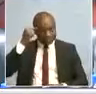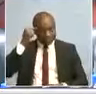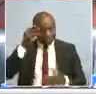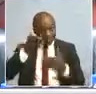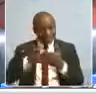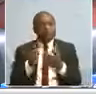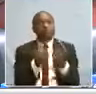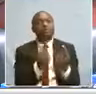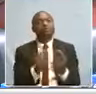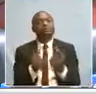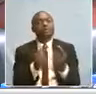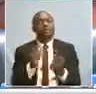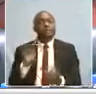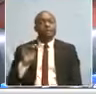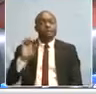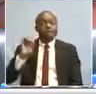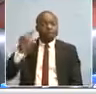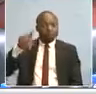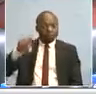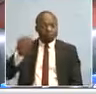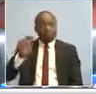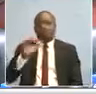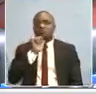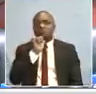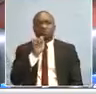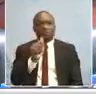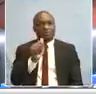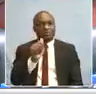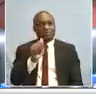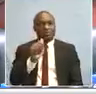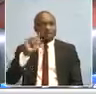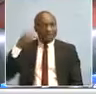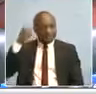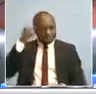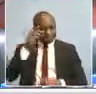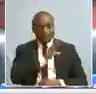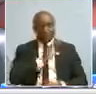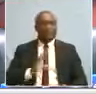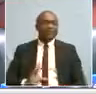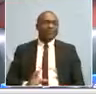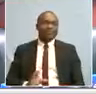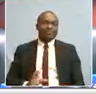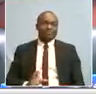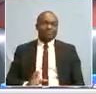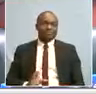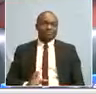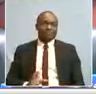this case, Mopani is not a parastatal.